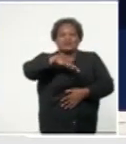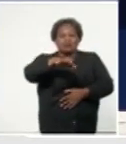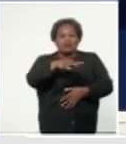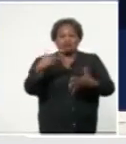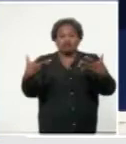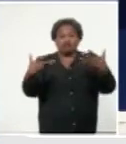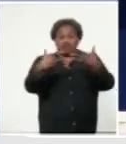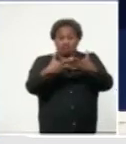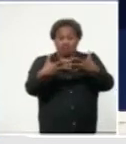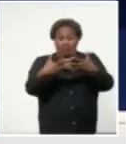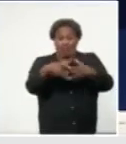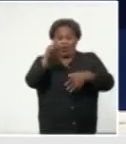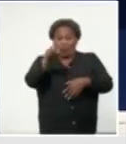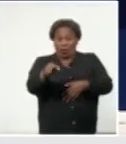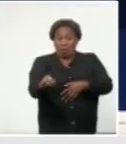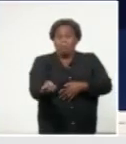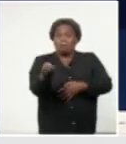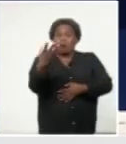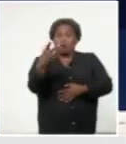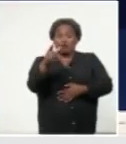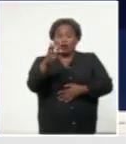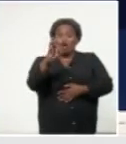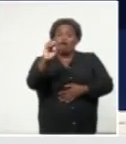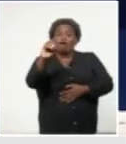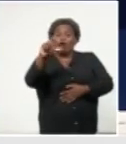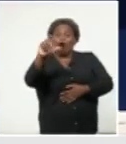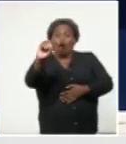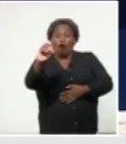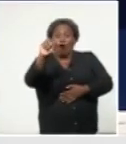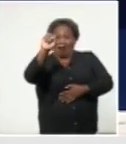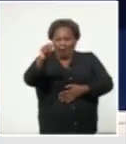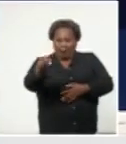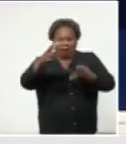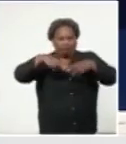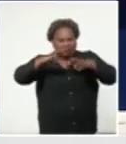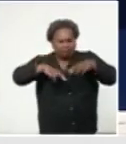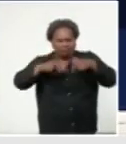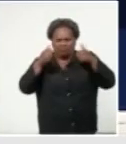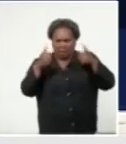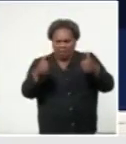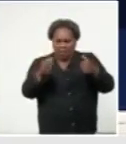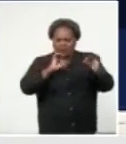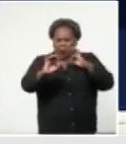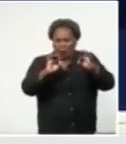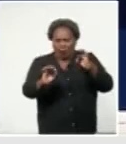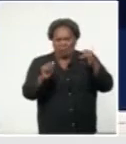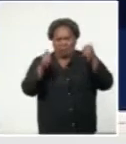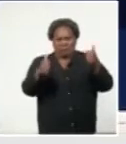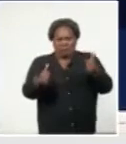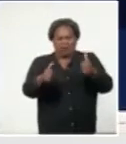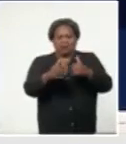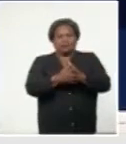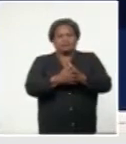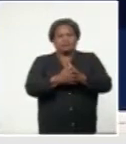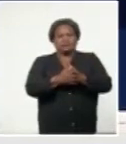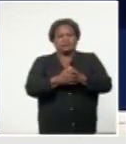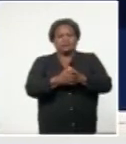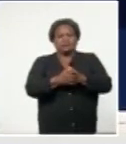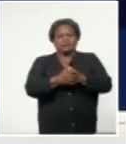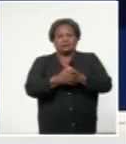the identification of these cases that have been located in these 2 municipalities.